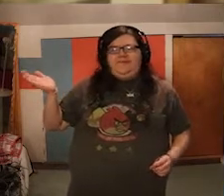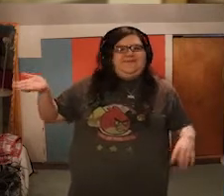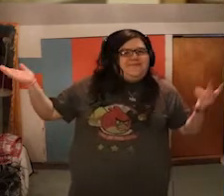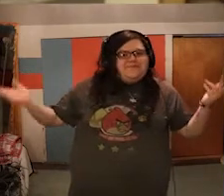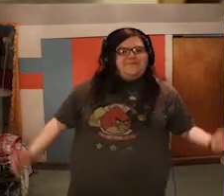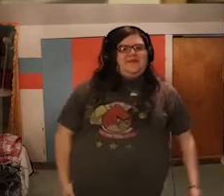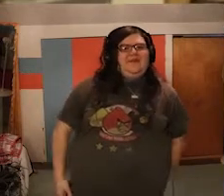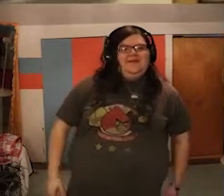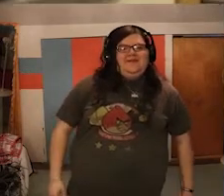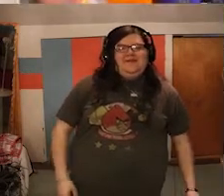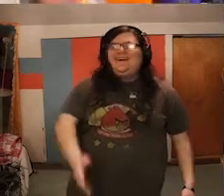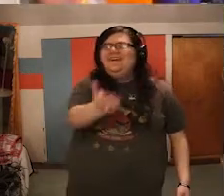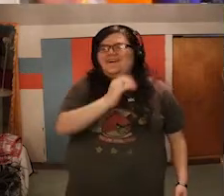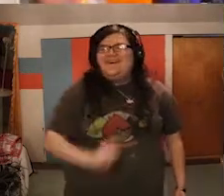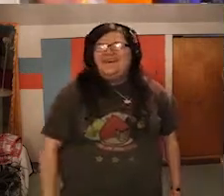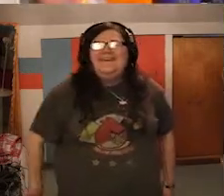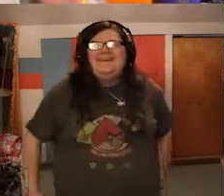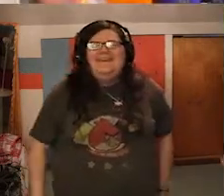so...